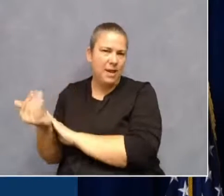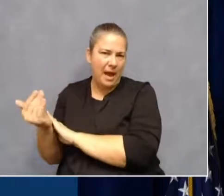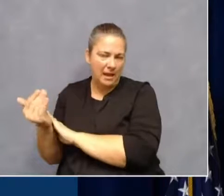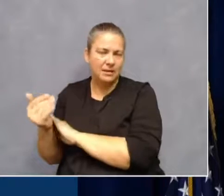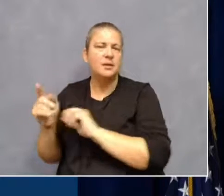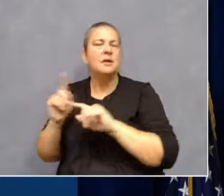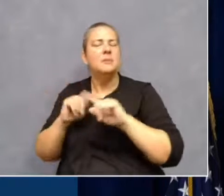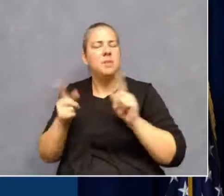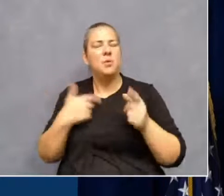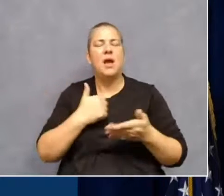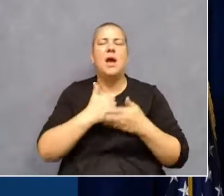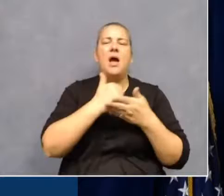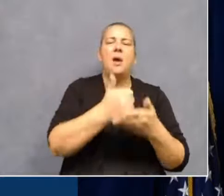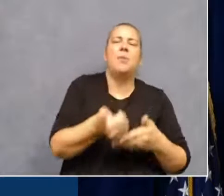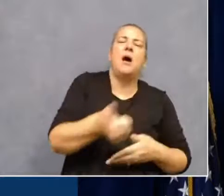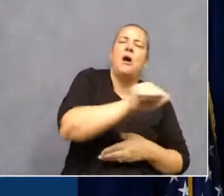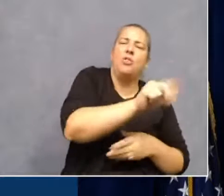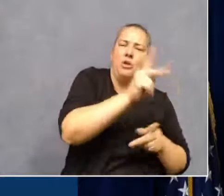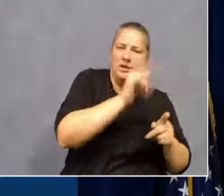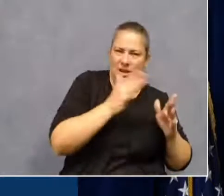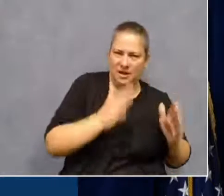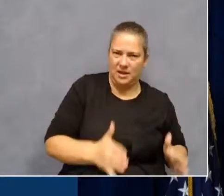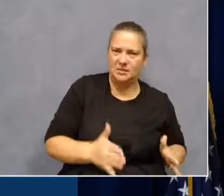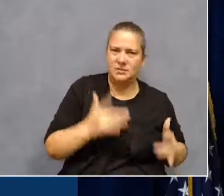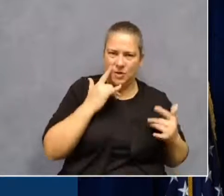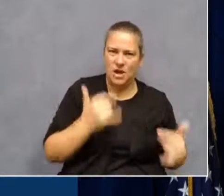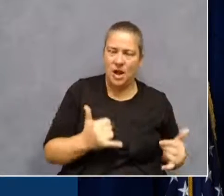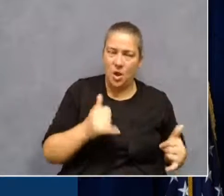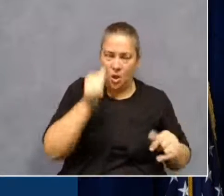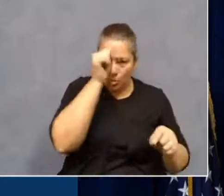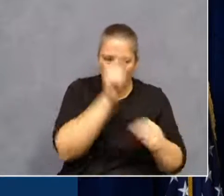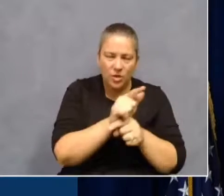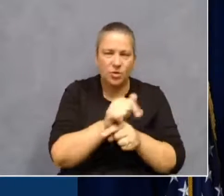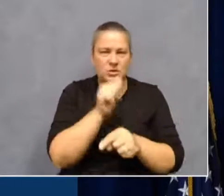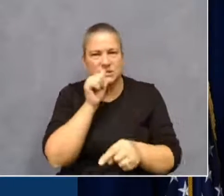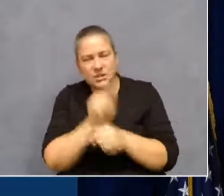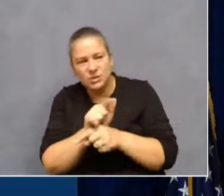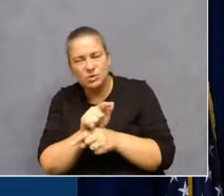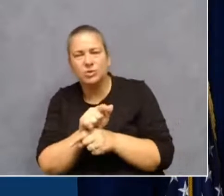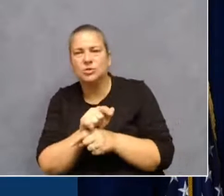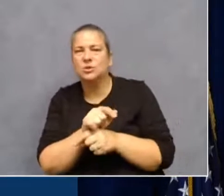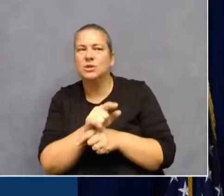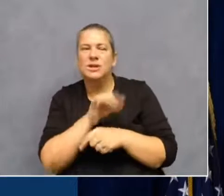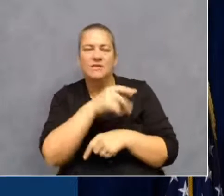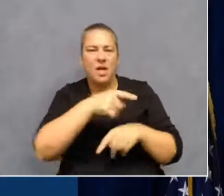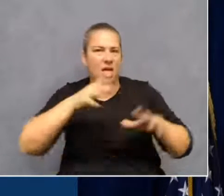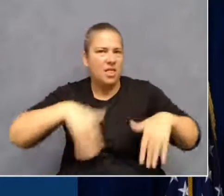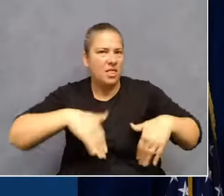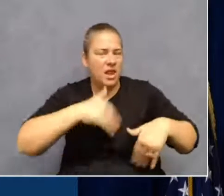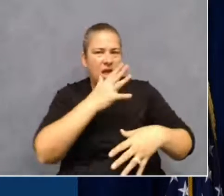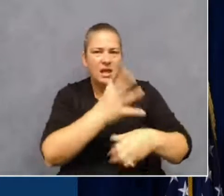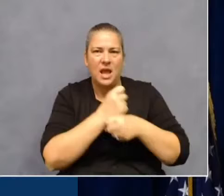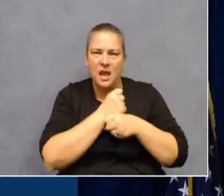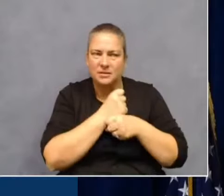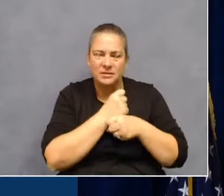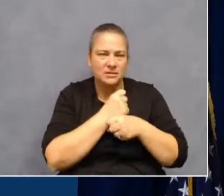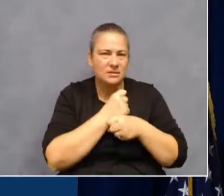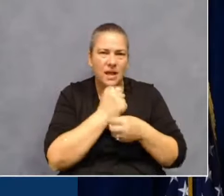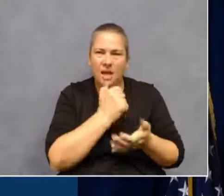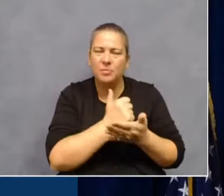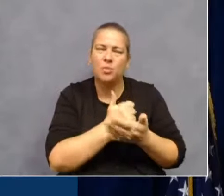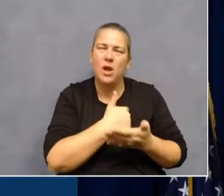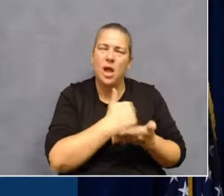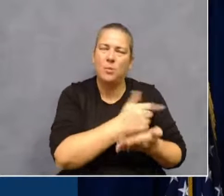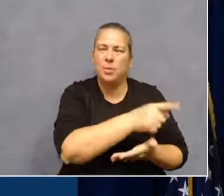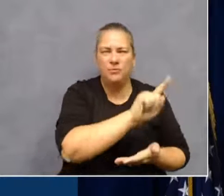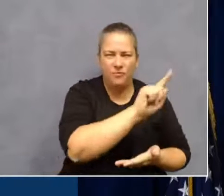your fellow Kentuckian, our brothers and our sisters that right now have not gotten that initial help. When overpayments